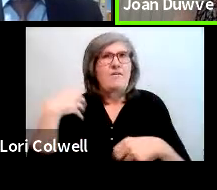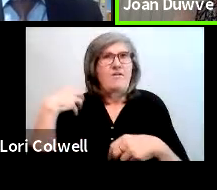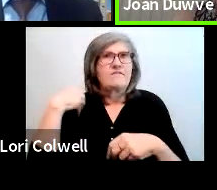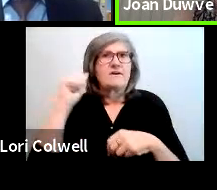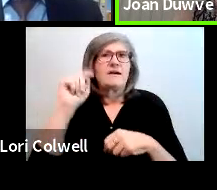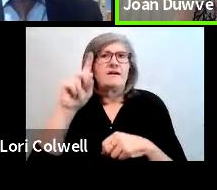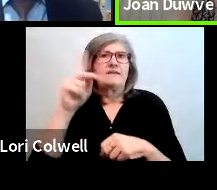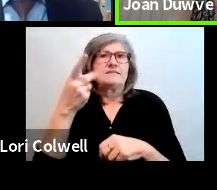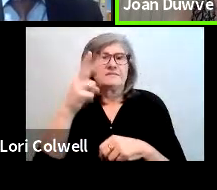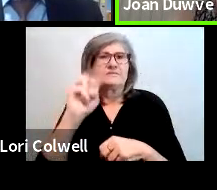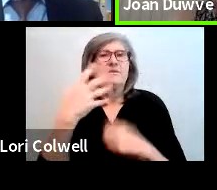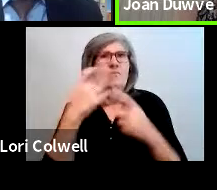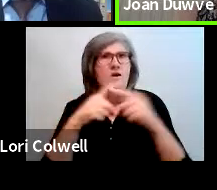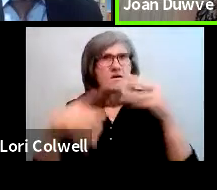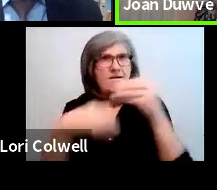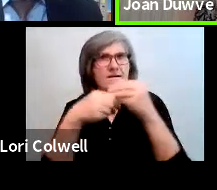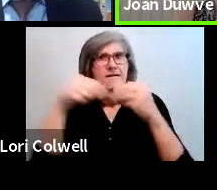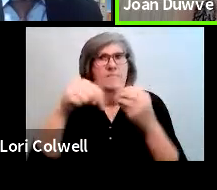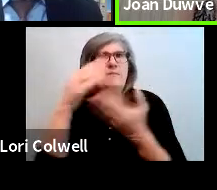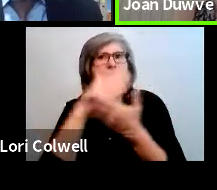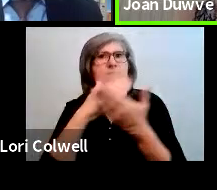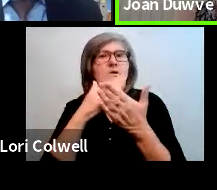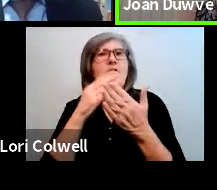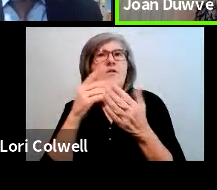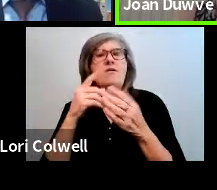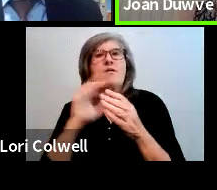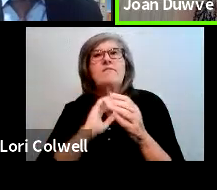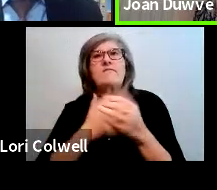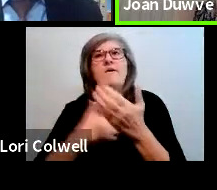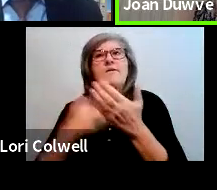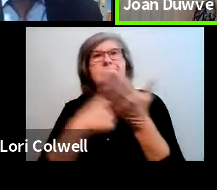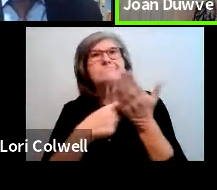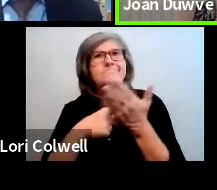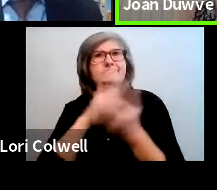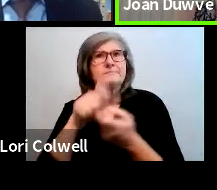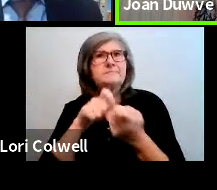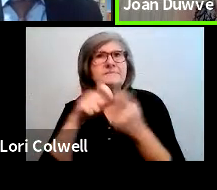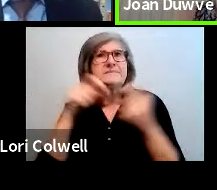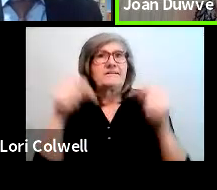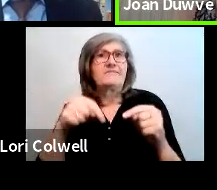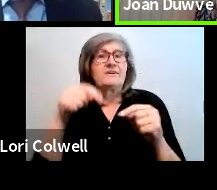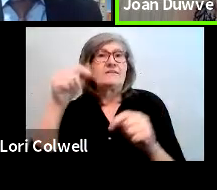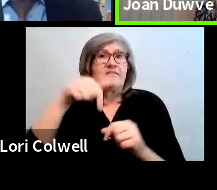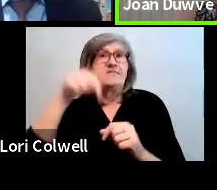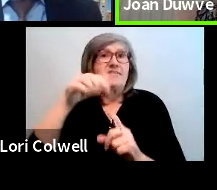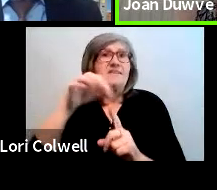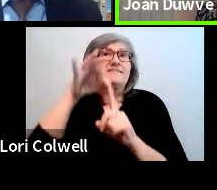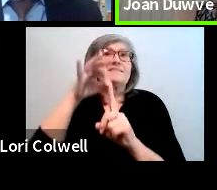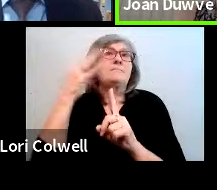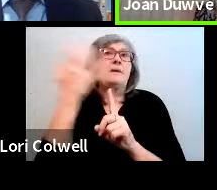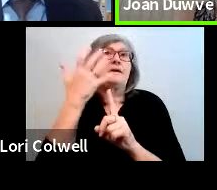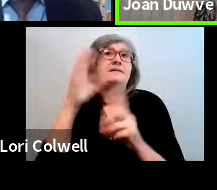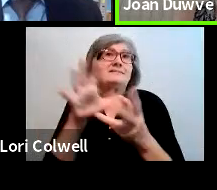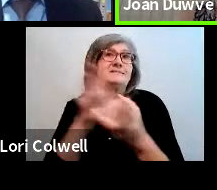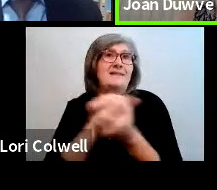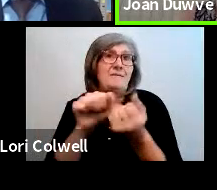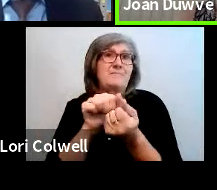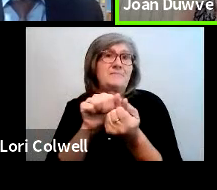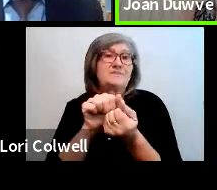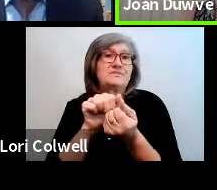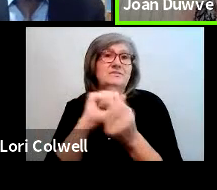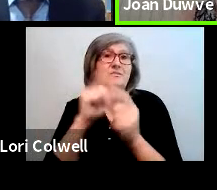chime in to this part of the conversation in particular, because this is especially damaging when we